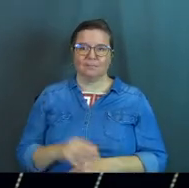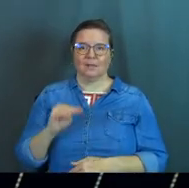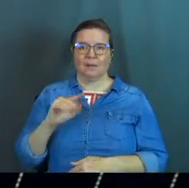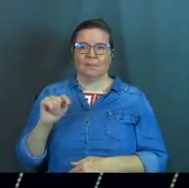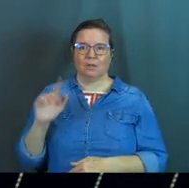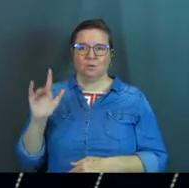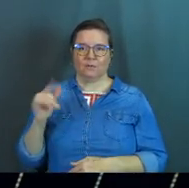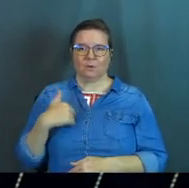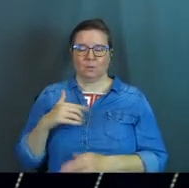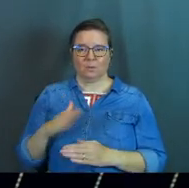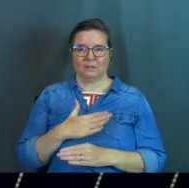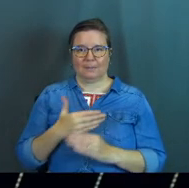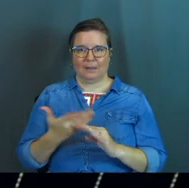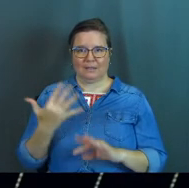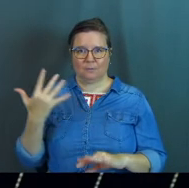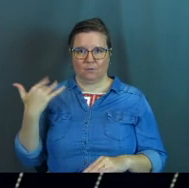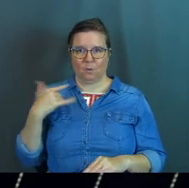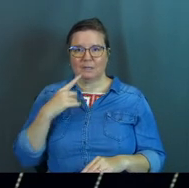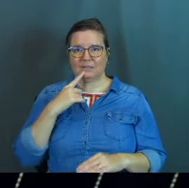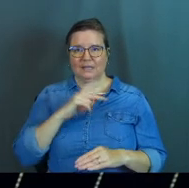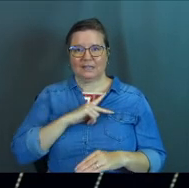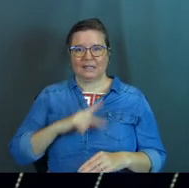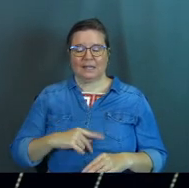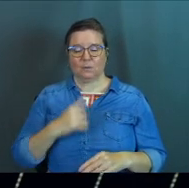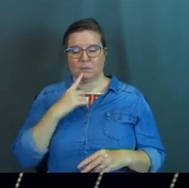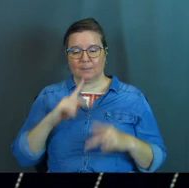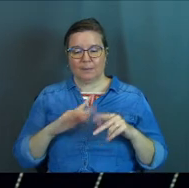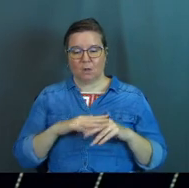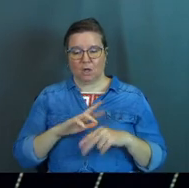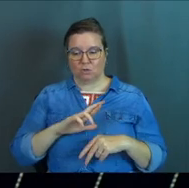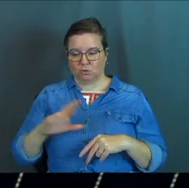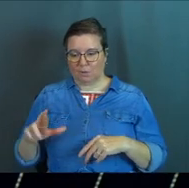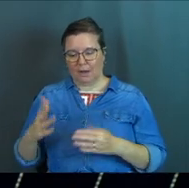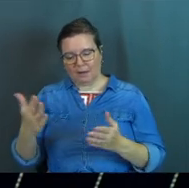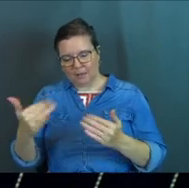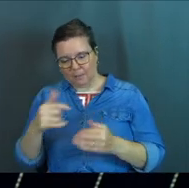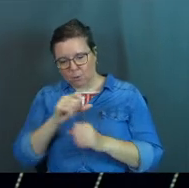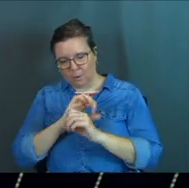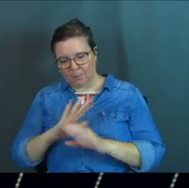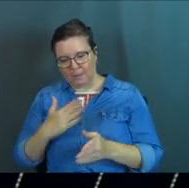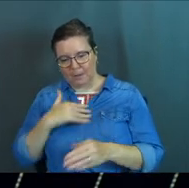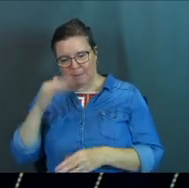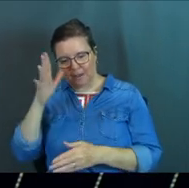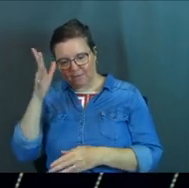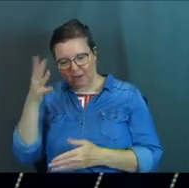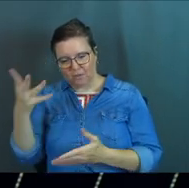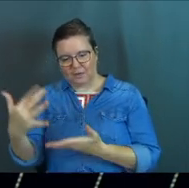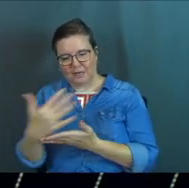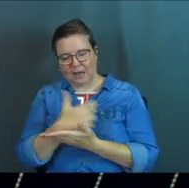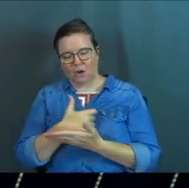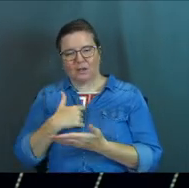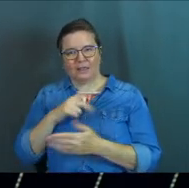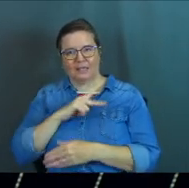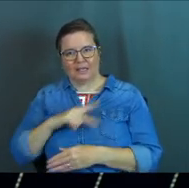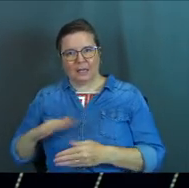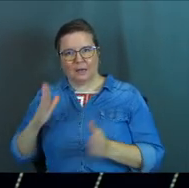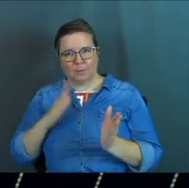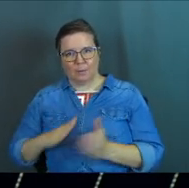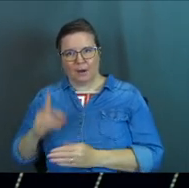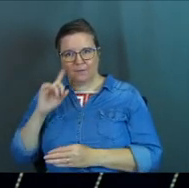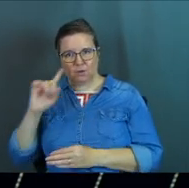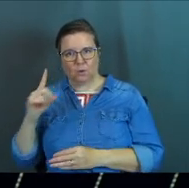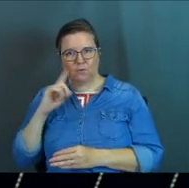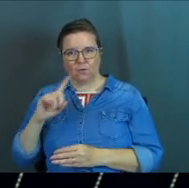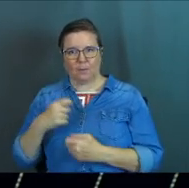Matthew 25, we sang about this earlier, says the king will say to those on his right, come you who are blessed by my Father, inherit the kingdom prepared for